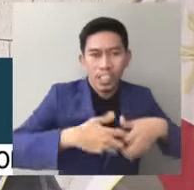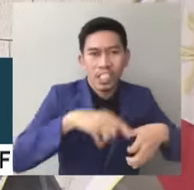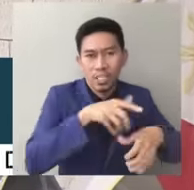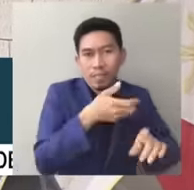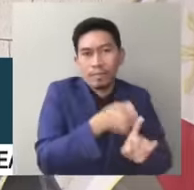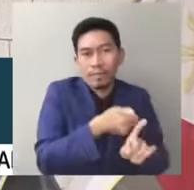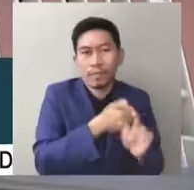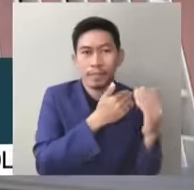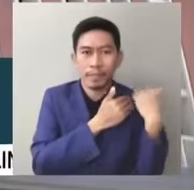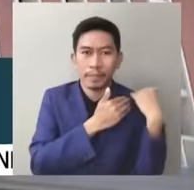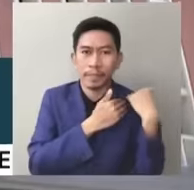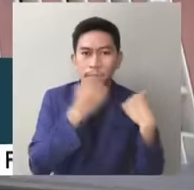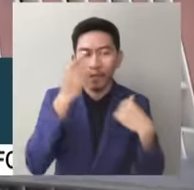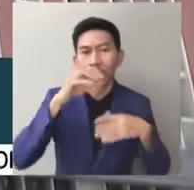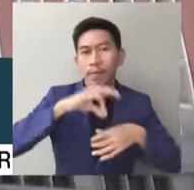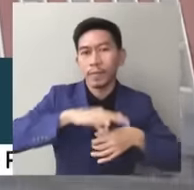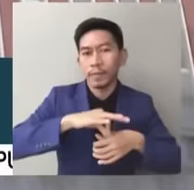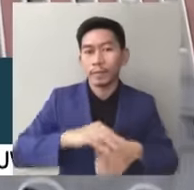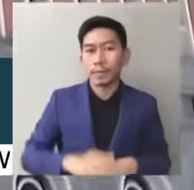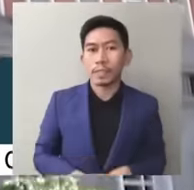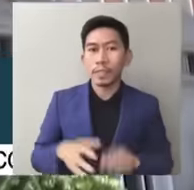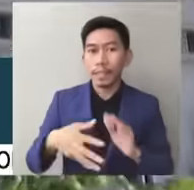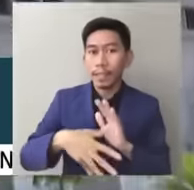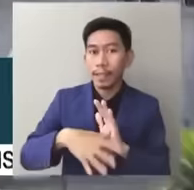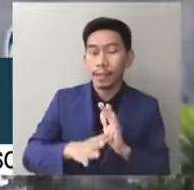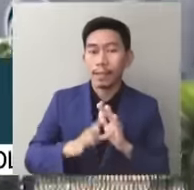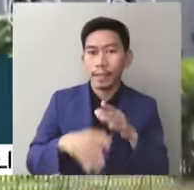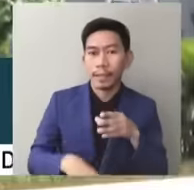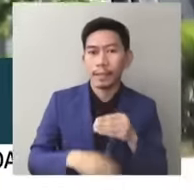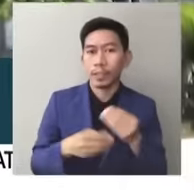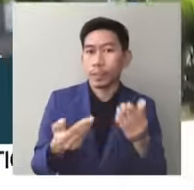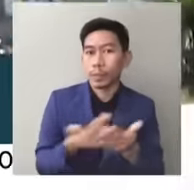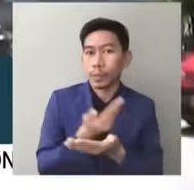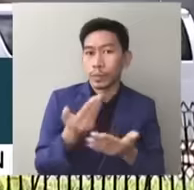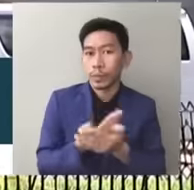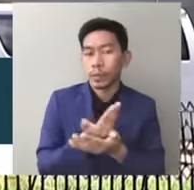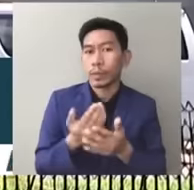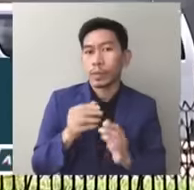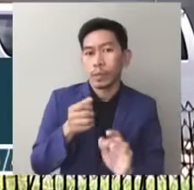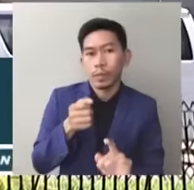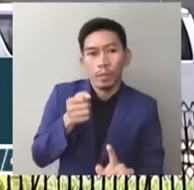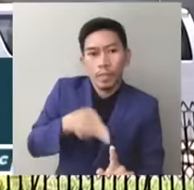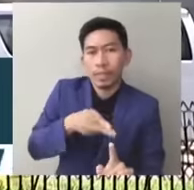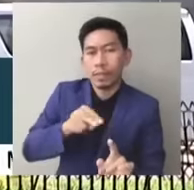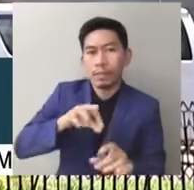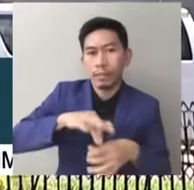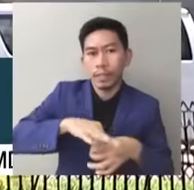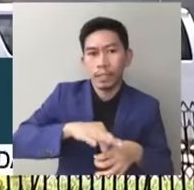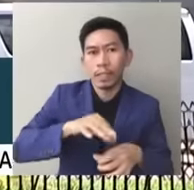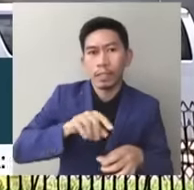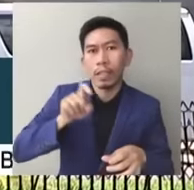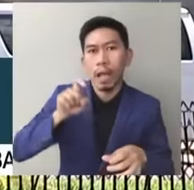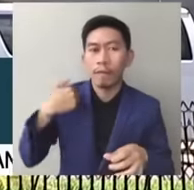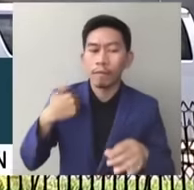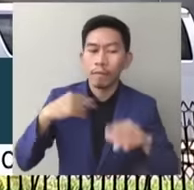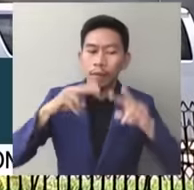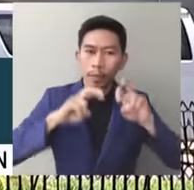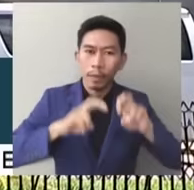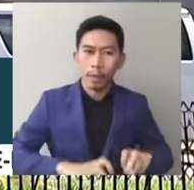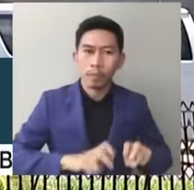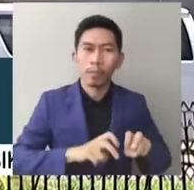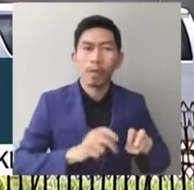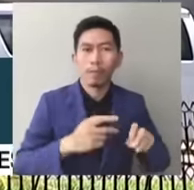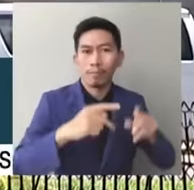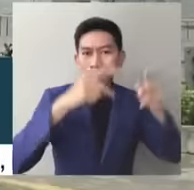polls. The poll body adds, the new automated election system will undergo a source code review and should pass